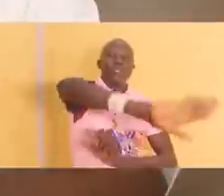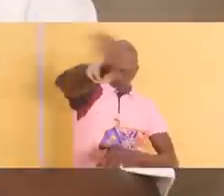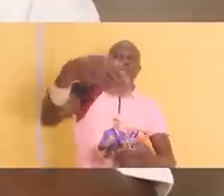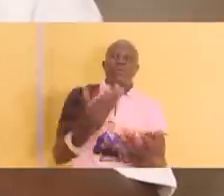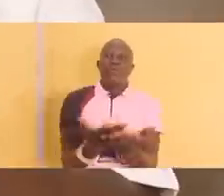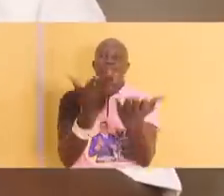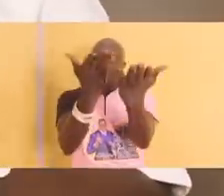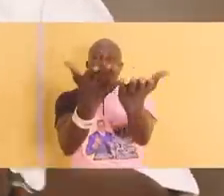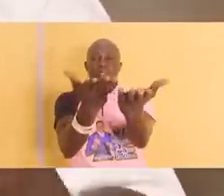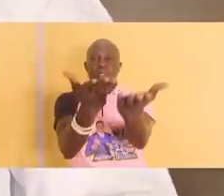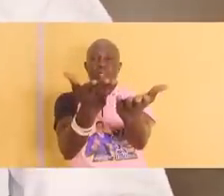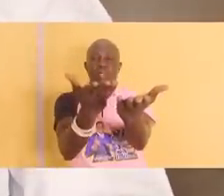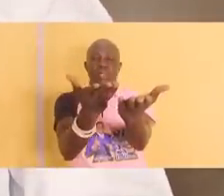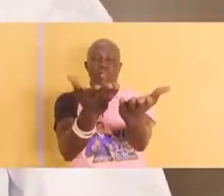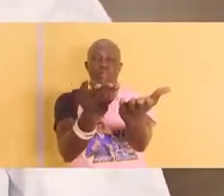Everybody spread their hands.